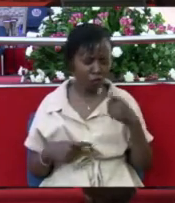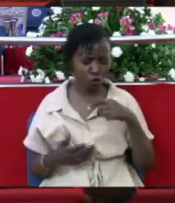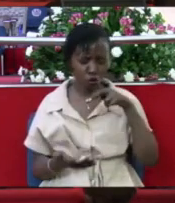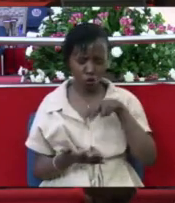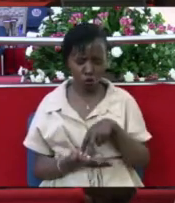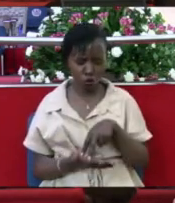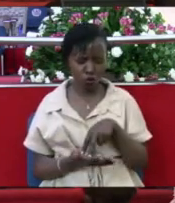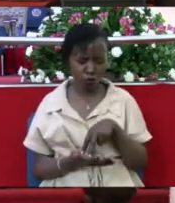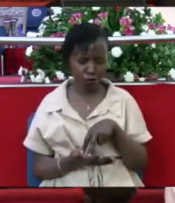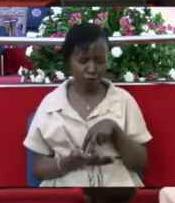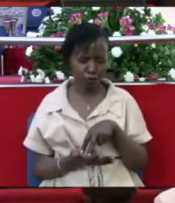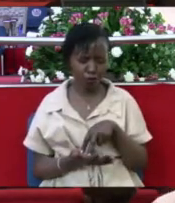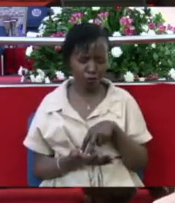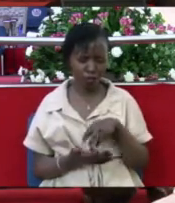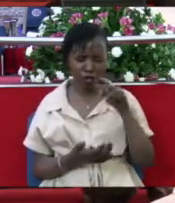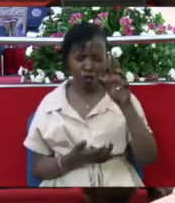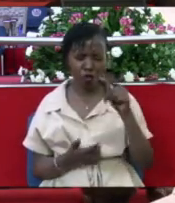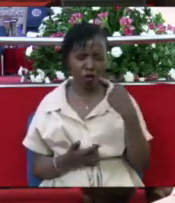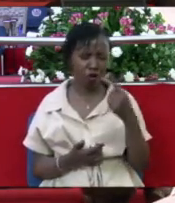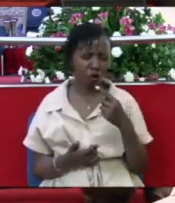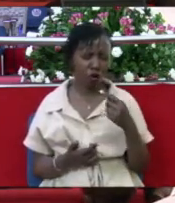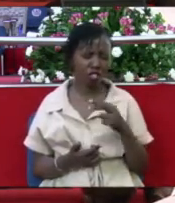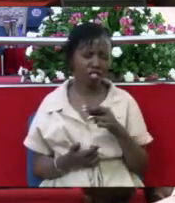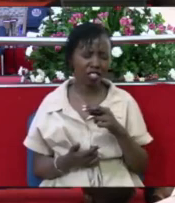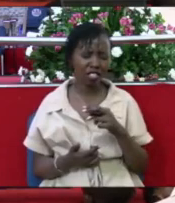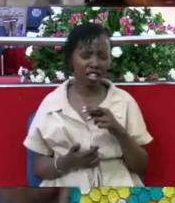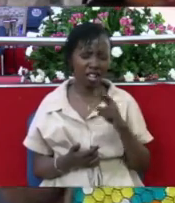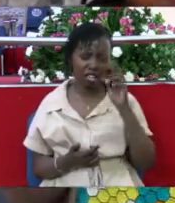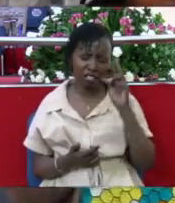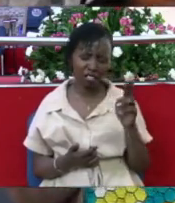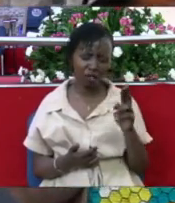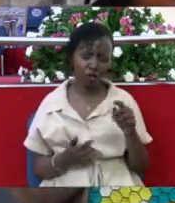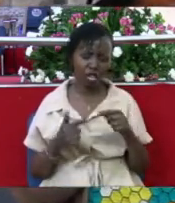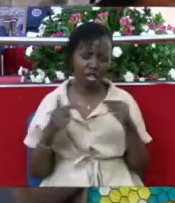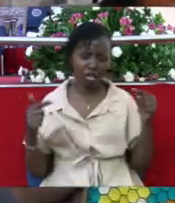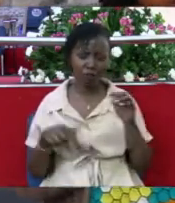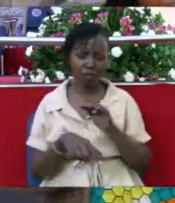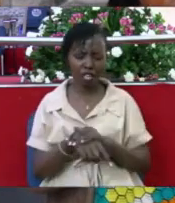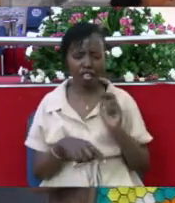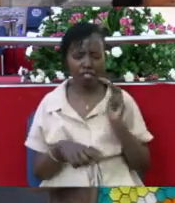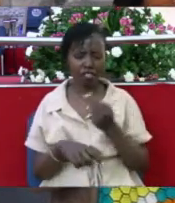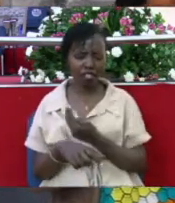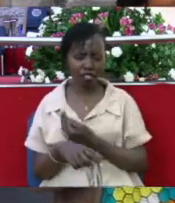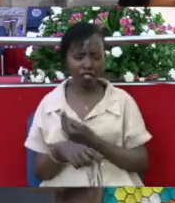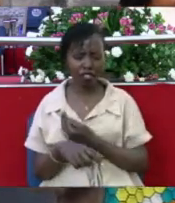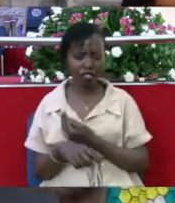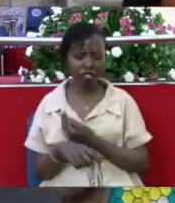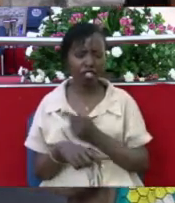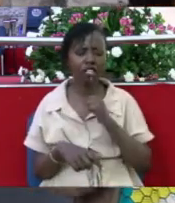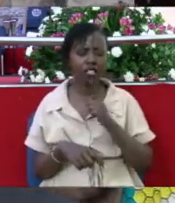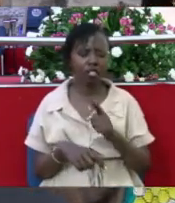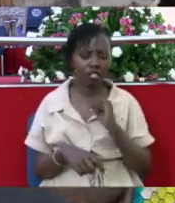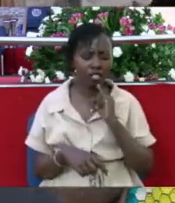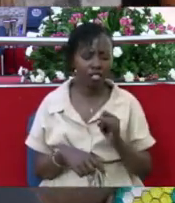yeyote aliyesimama. The only reason the enemy has got you where you are. Kwa sababu tu shetani amekupata mahali uliko. It's because he's trying to